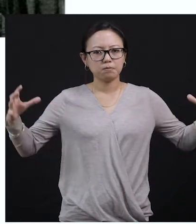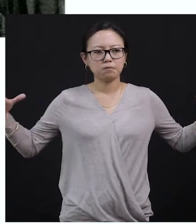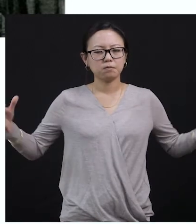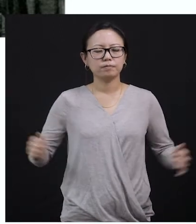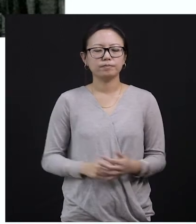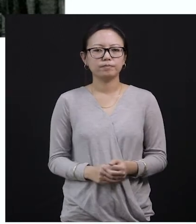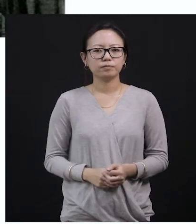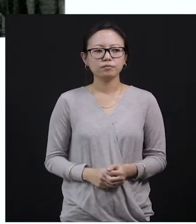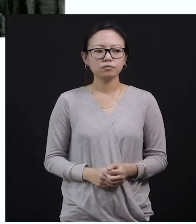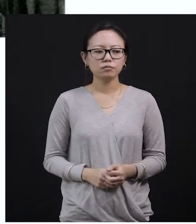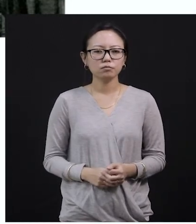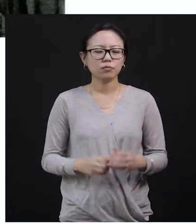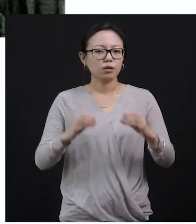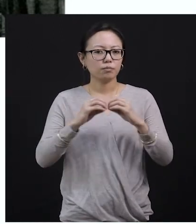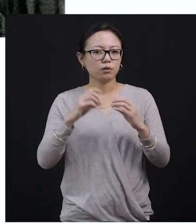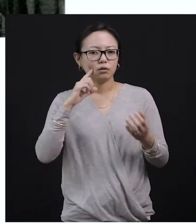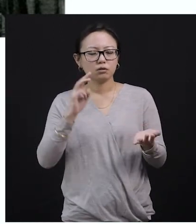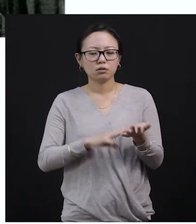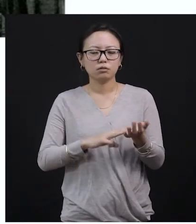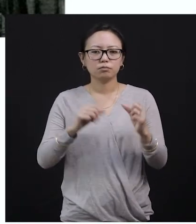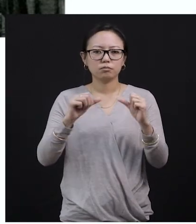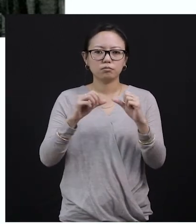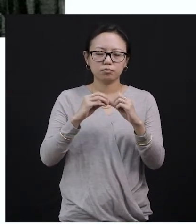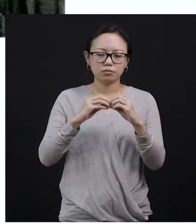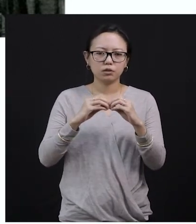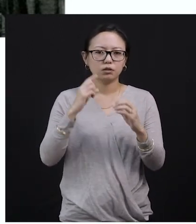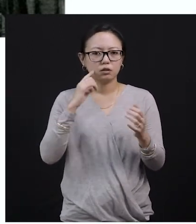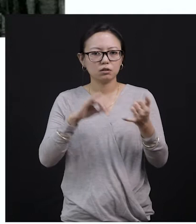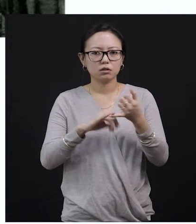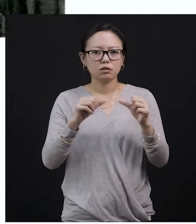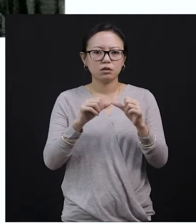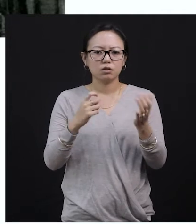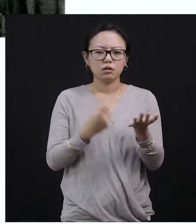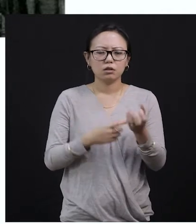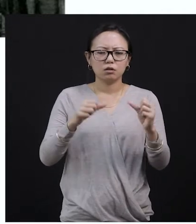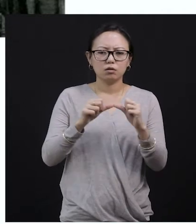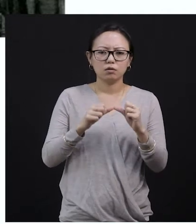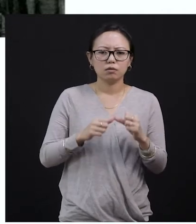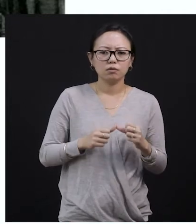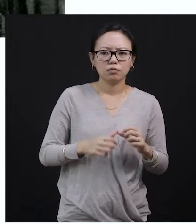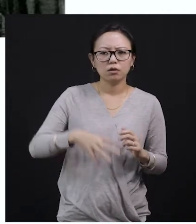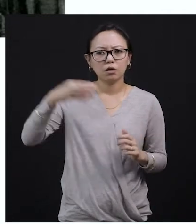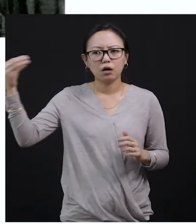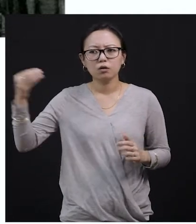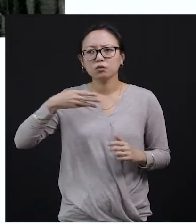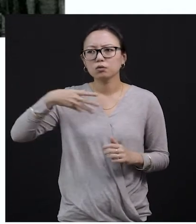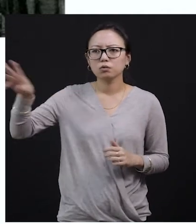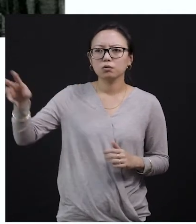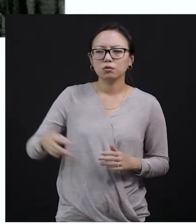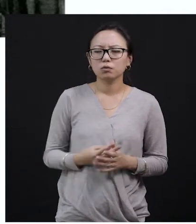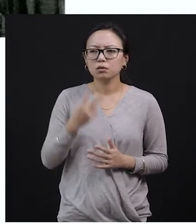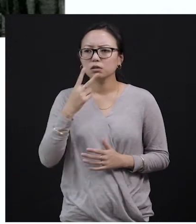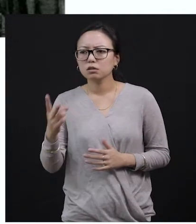used to go out from his home and he used to look after his people to see their needs. He makes sure that